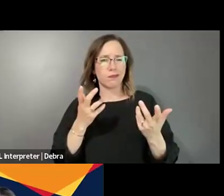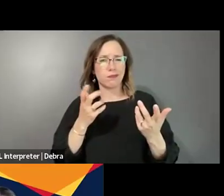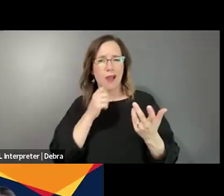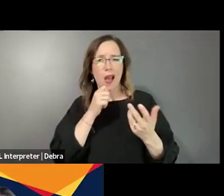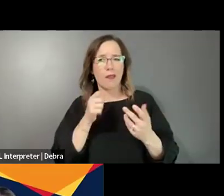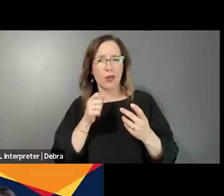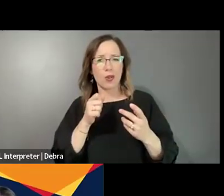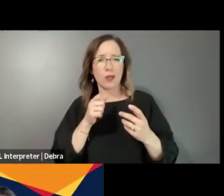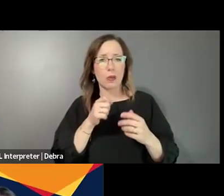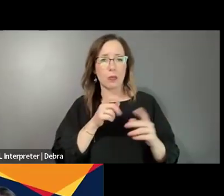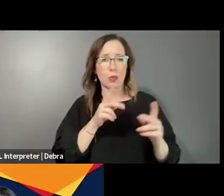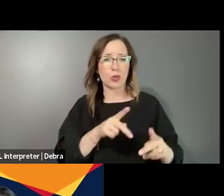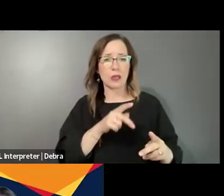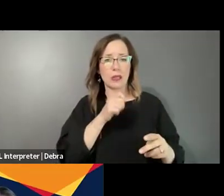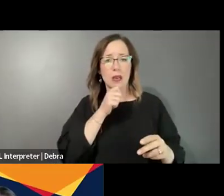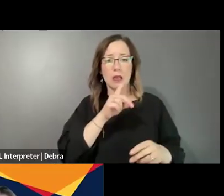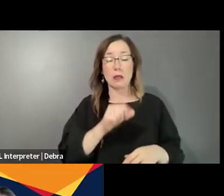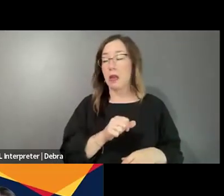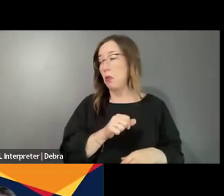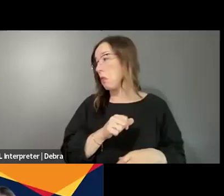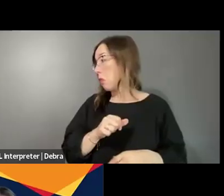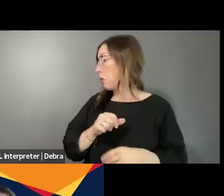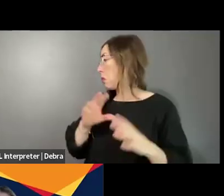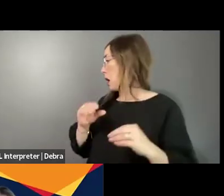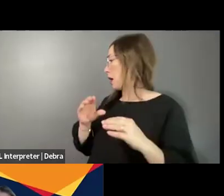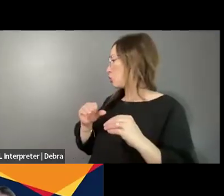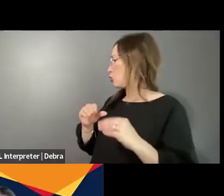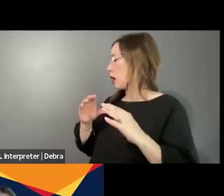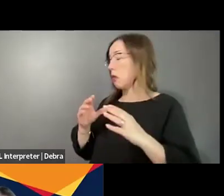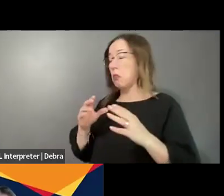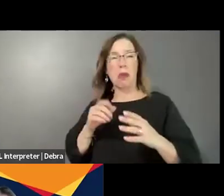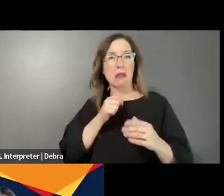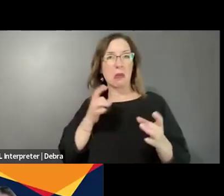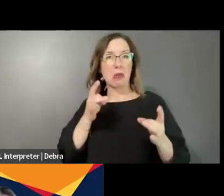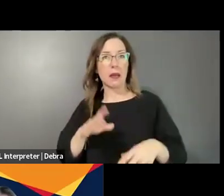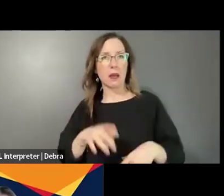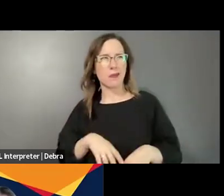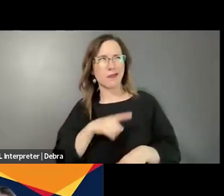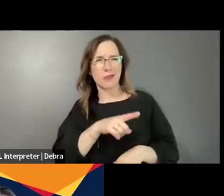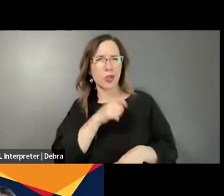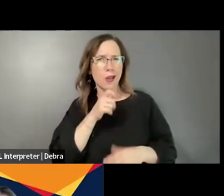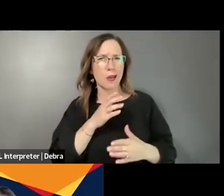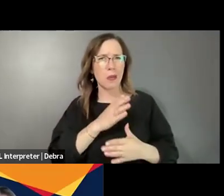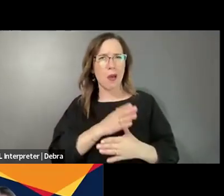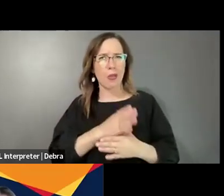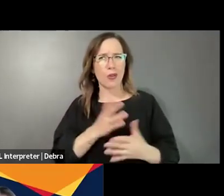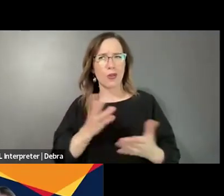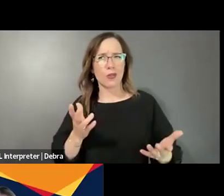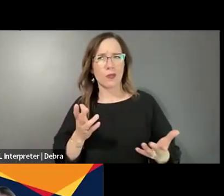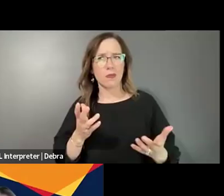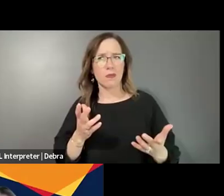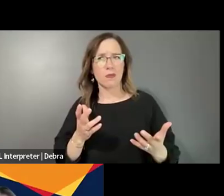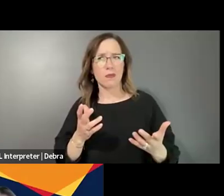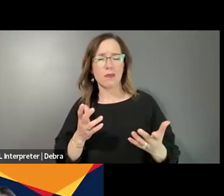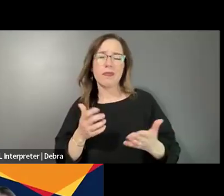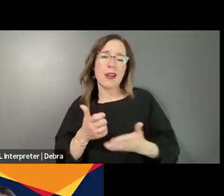isn't disabled is like, oh, there's extra padding here, I don't like it. Like, they're not going to be bothered by that. And then it